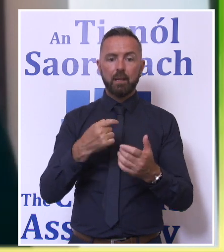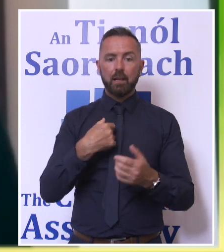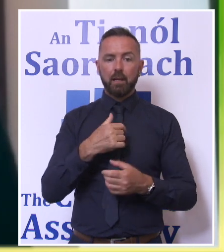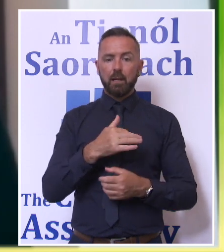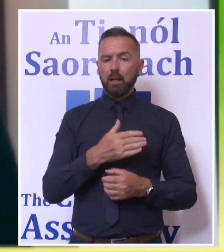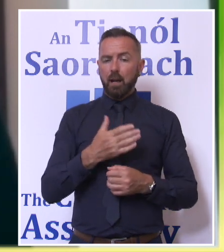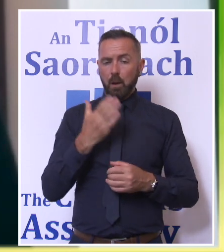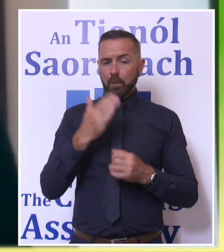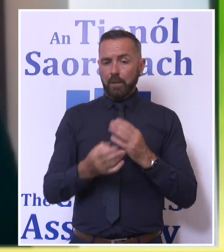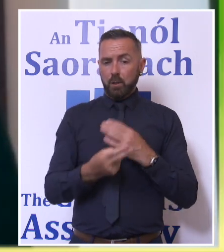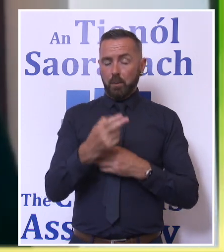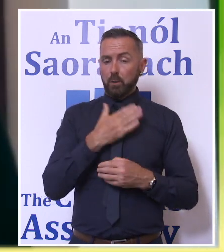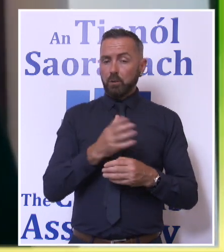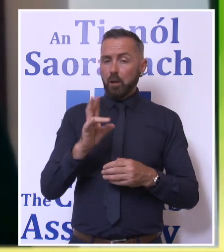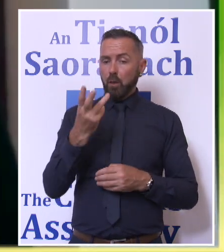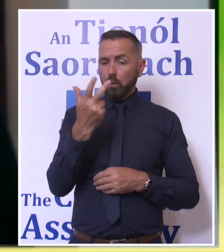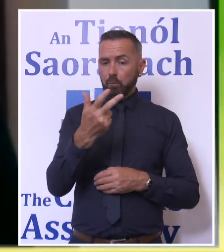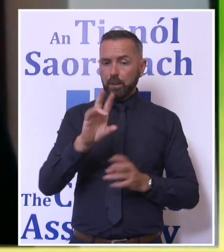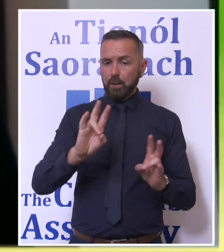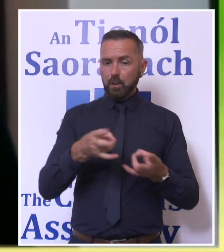just make three quick points.